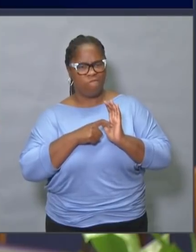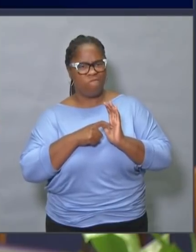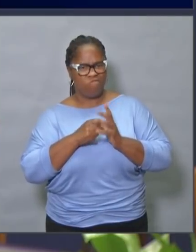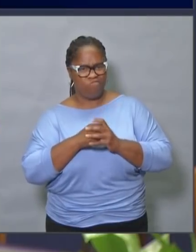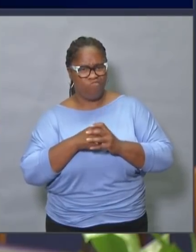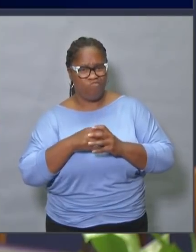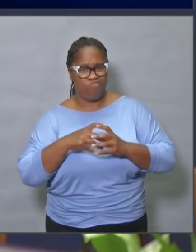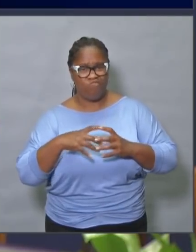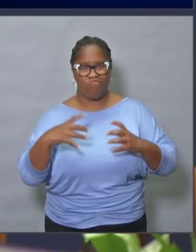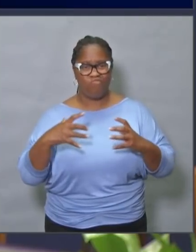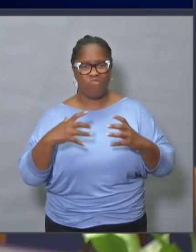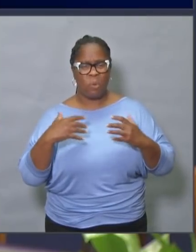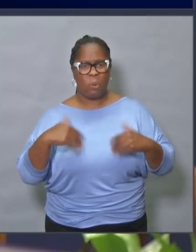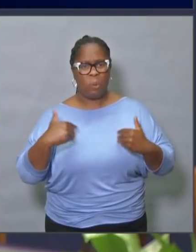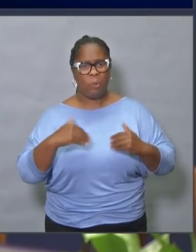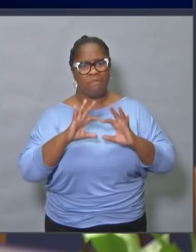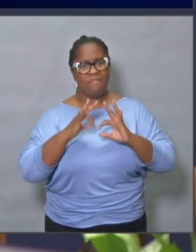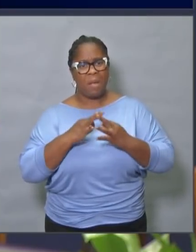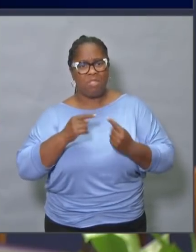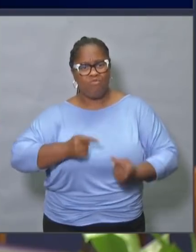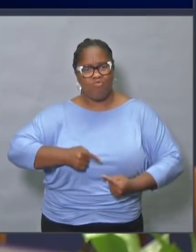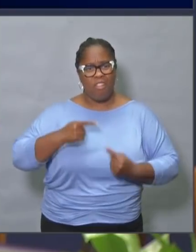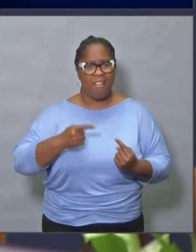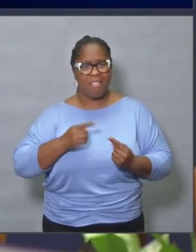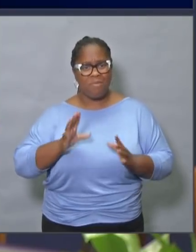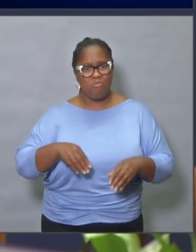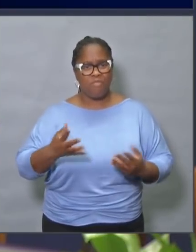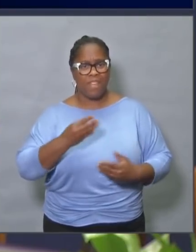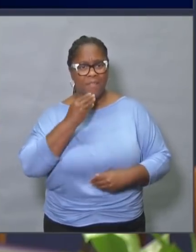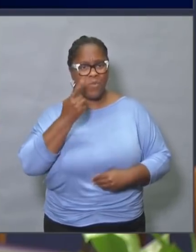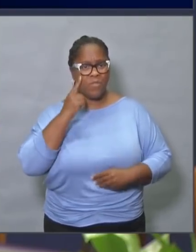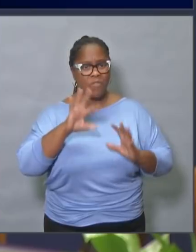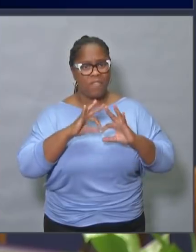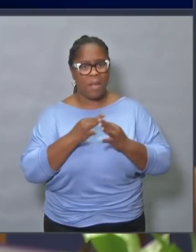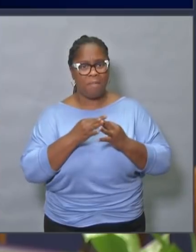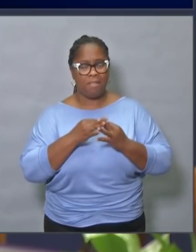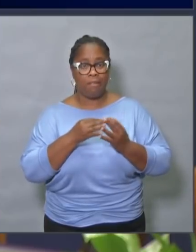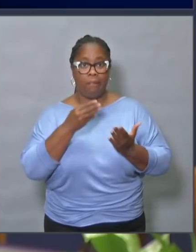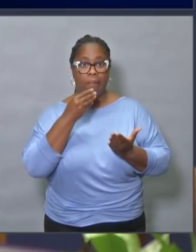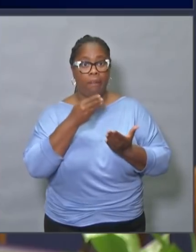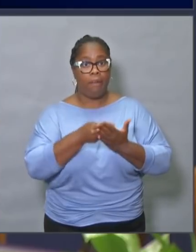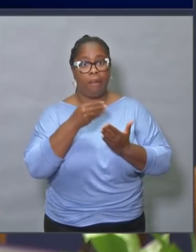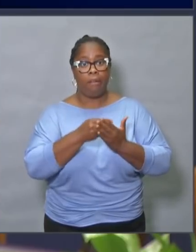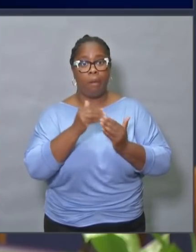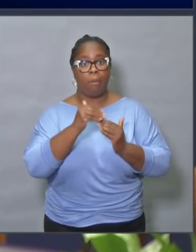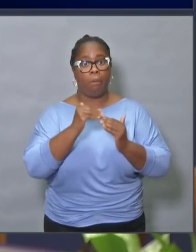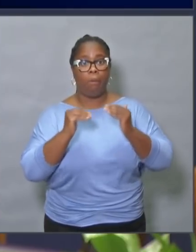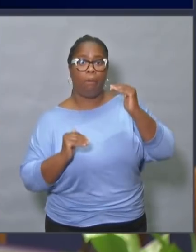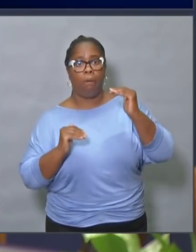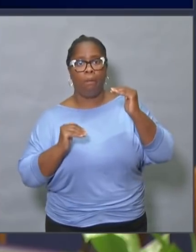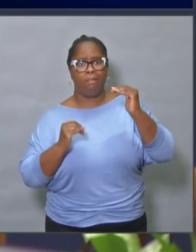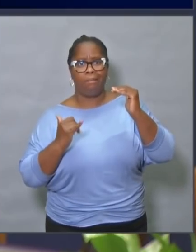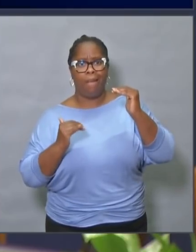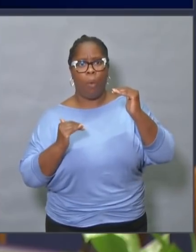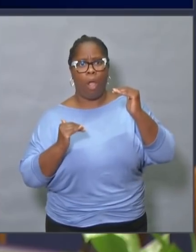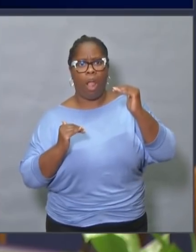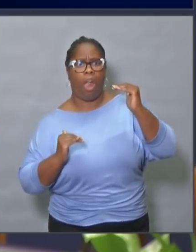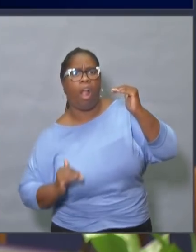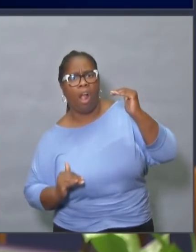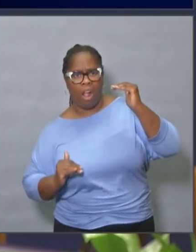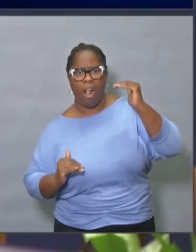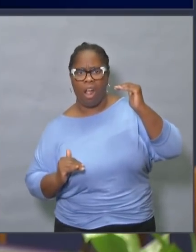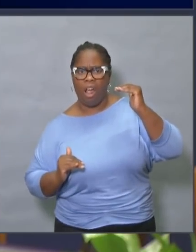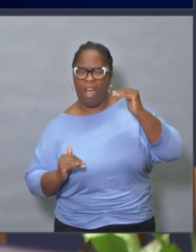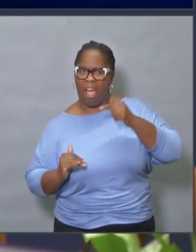for families struggling to put food on the table. Economic disparity has been exacerbated during the pandemic as some of our